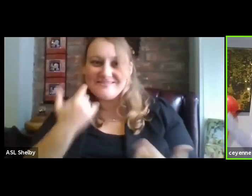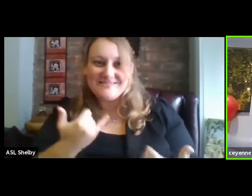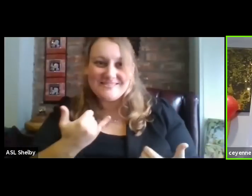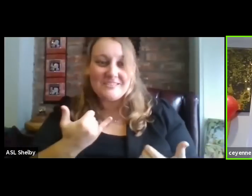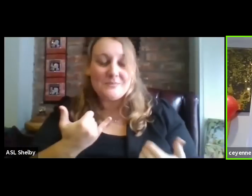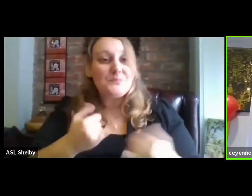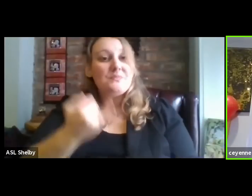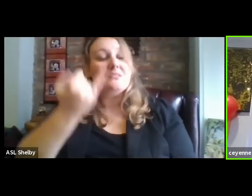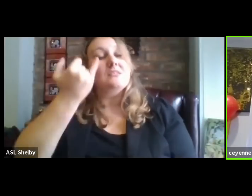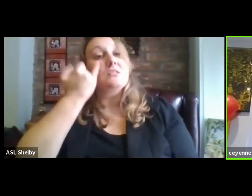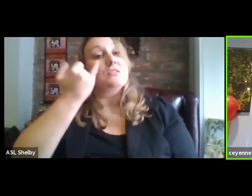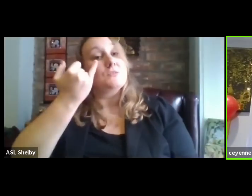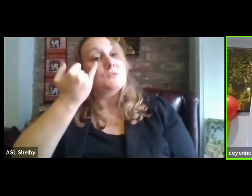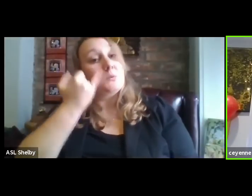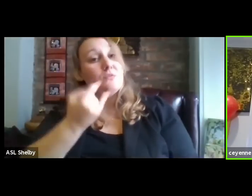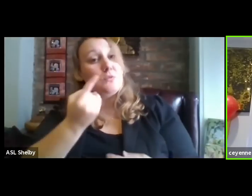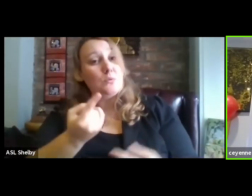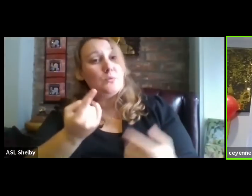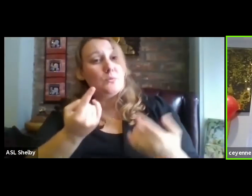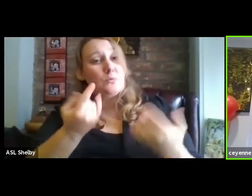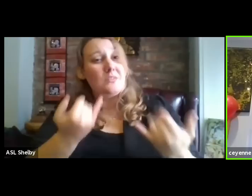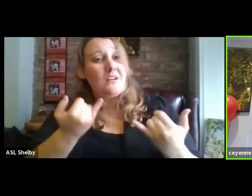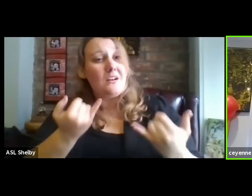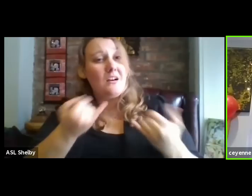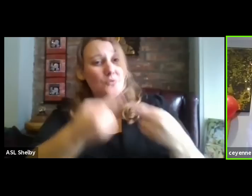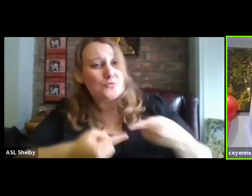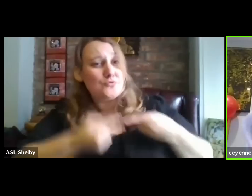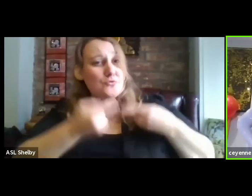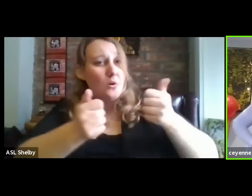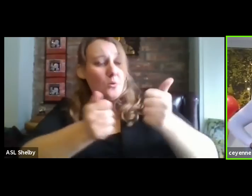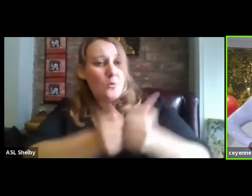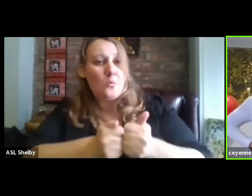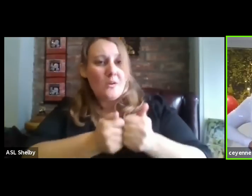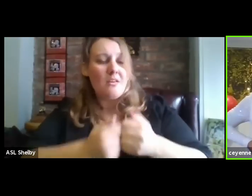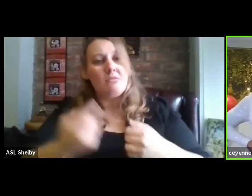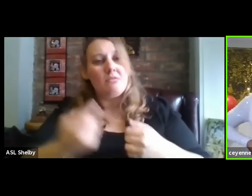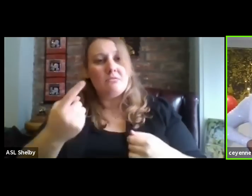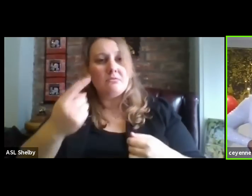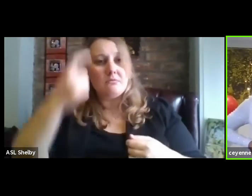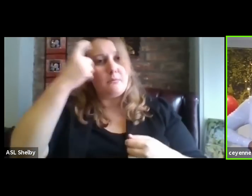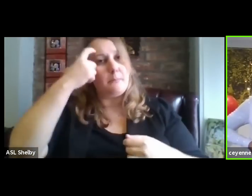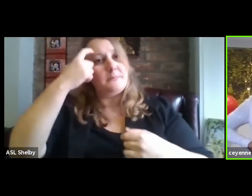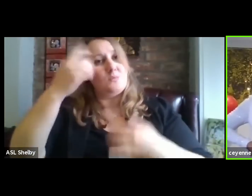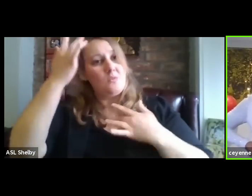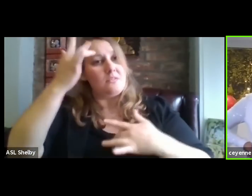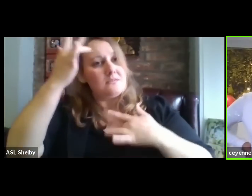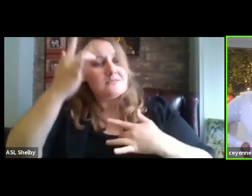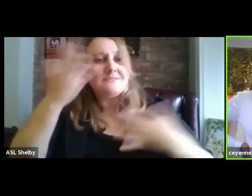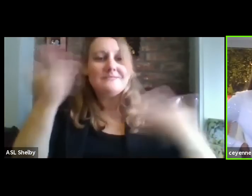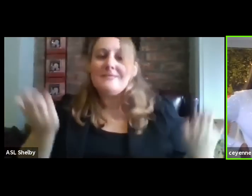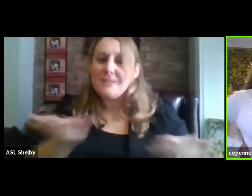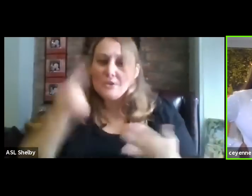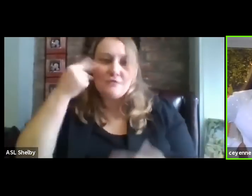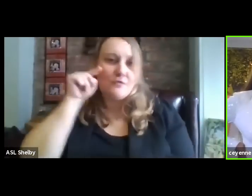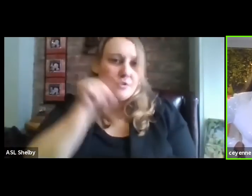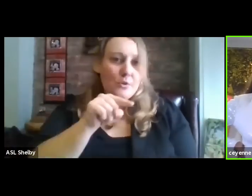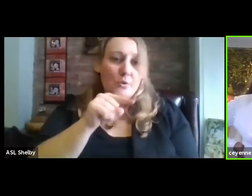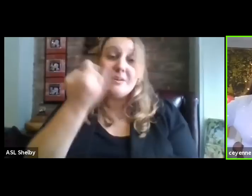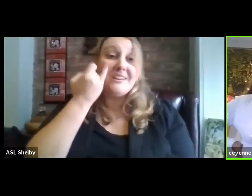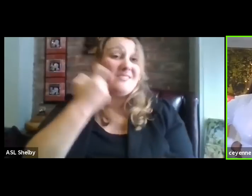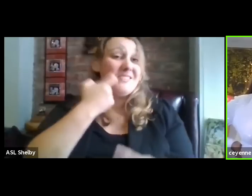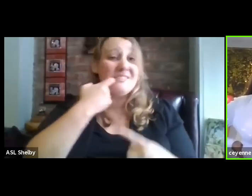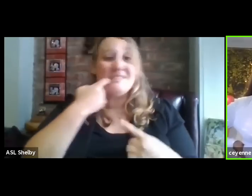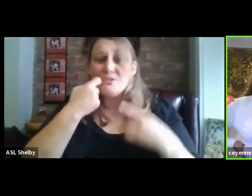you're struggling with mental illness, sweetie, we are here for you. If you're struggling with addiction, we are here for you. If